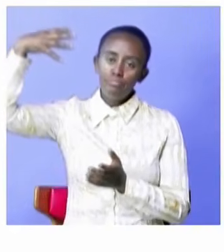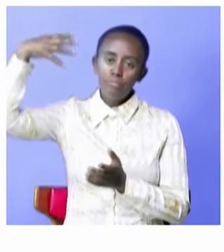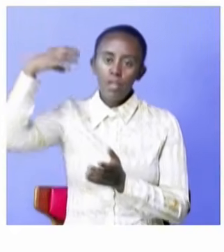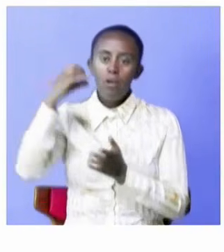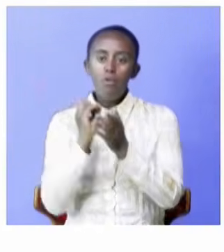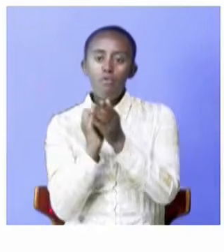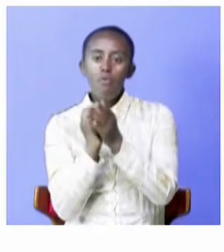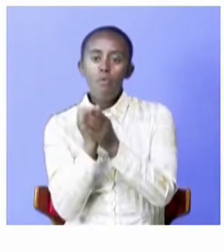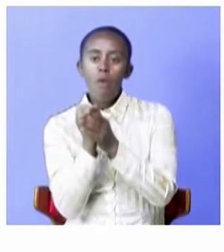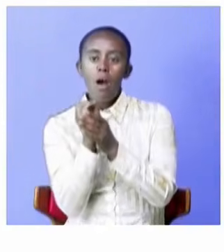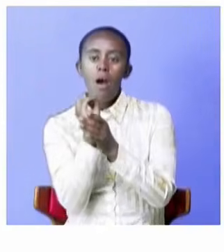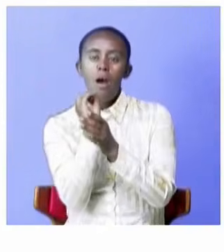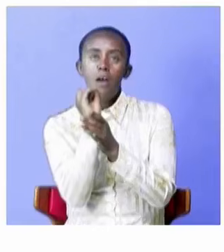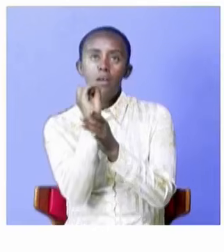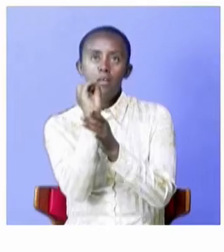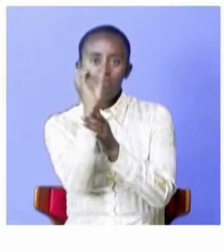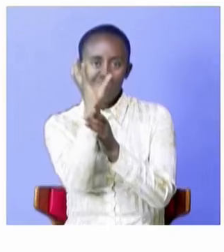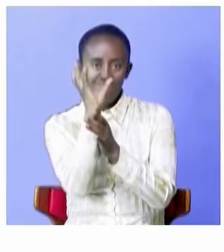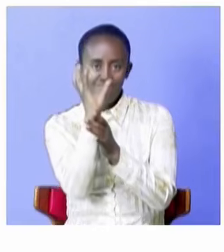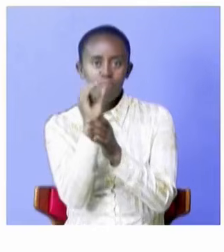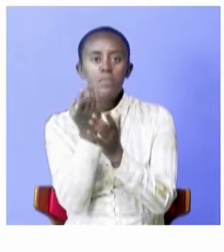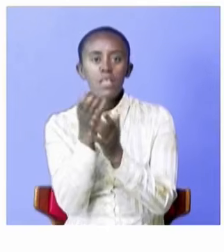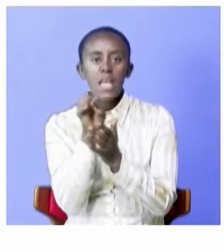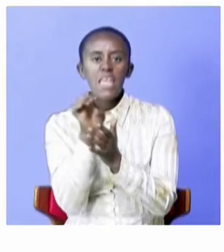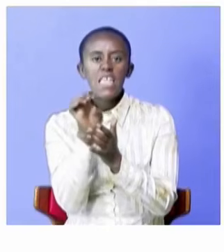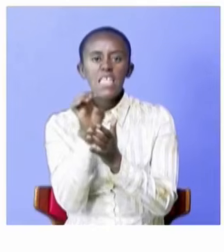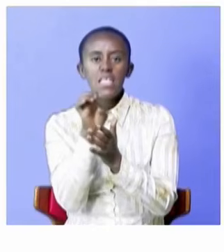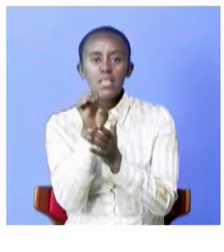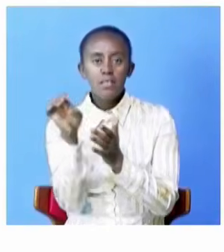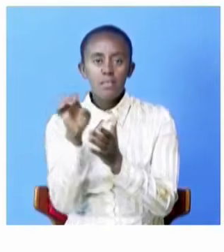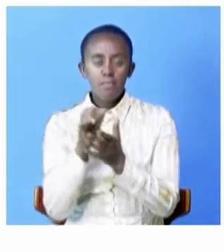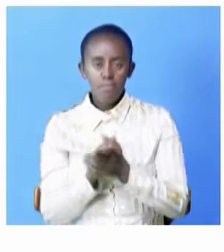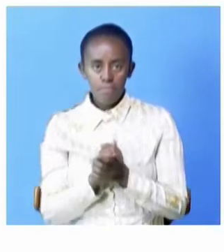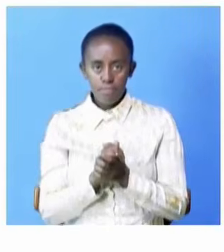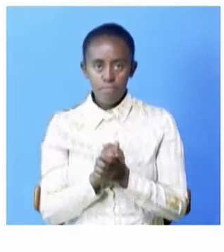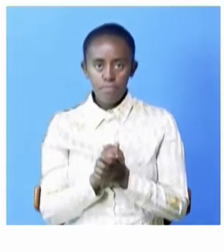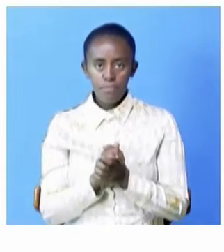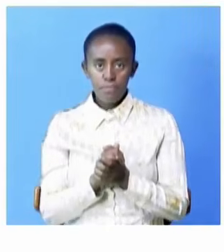rises in the east.